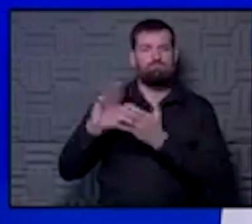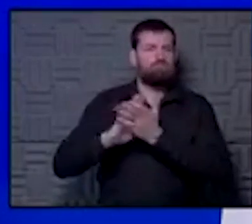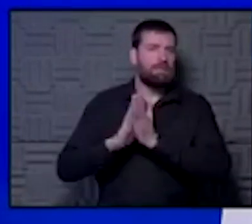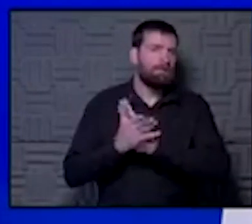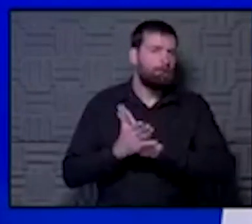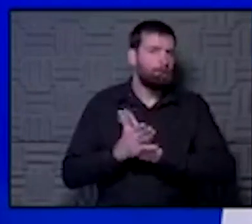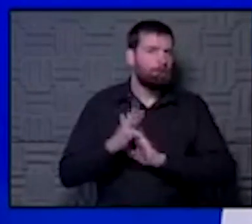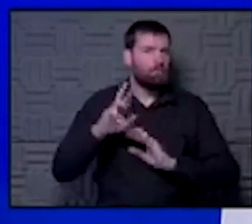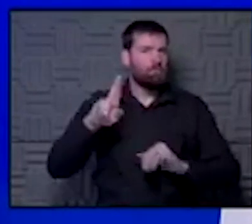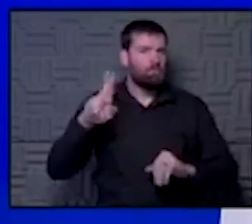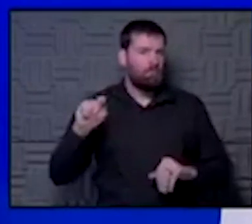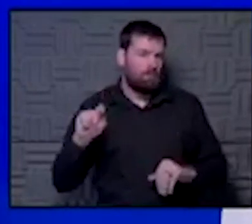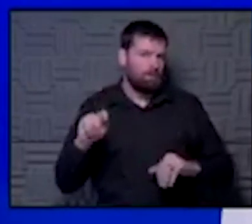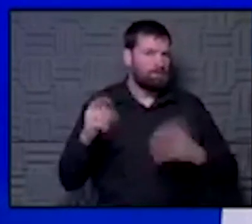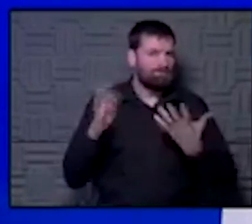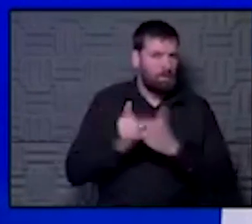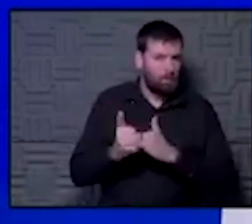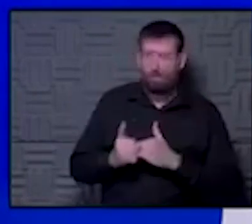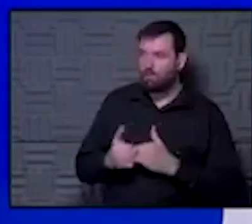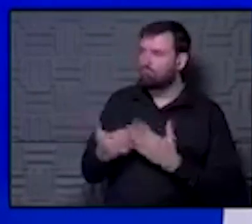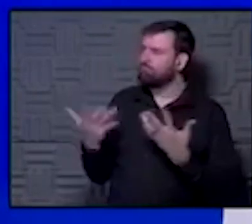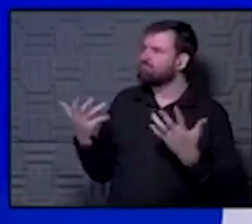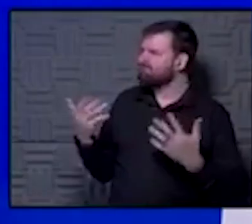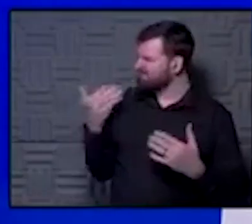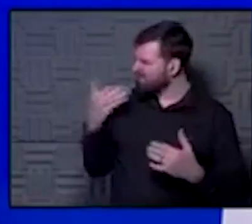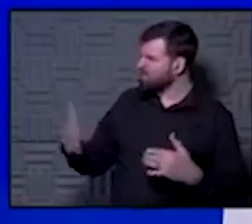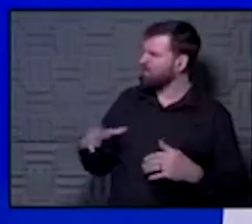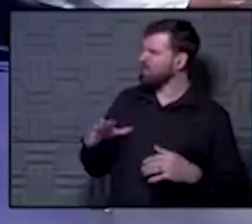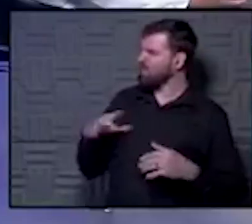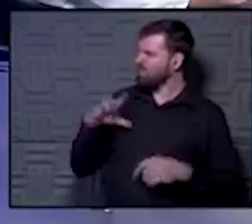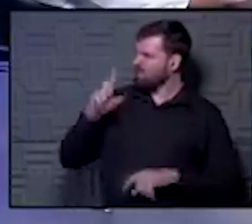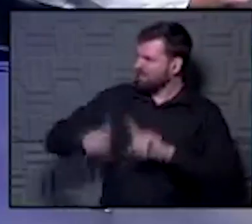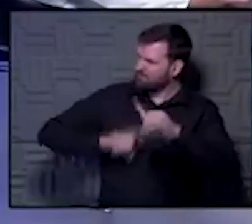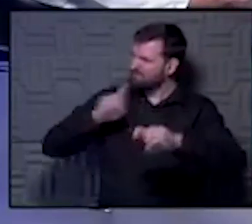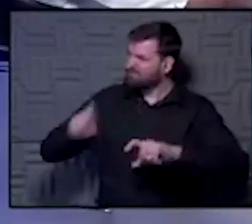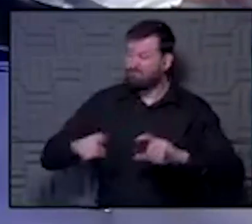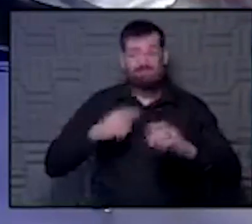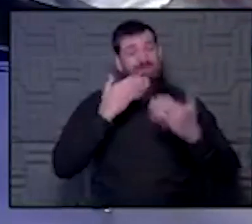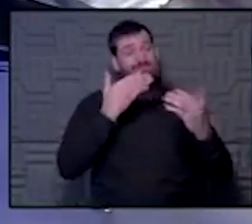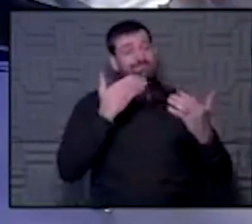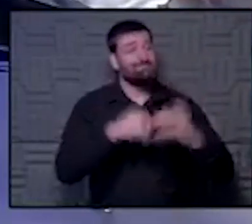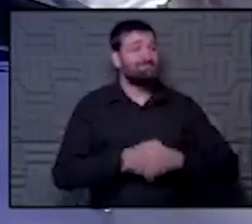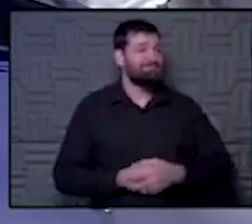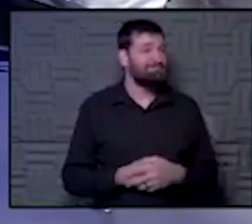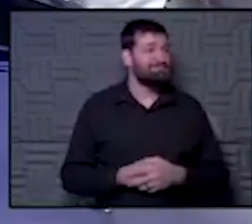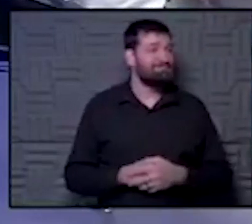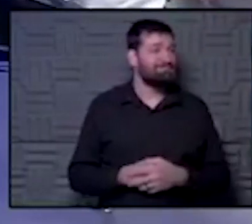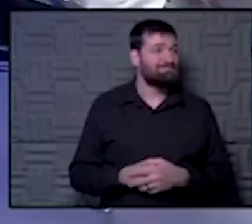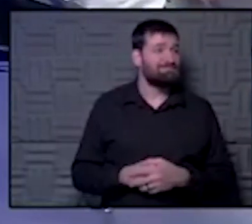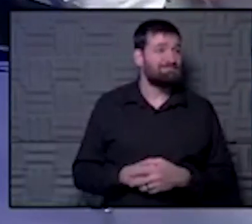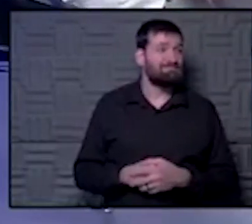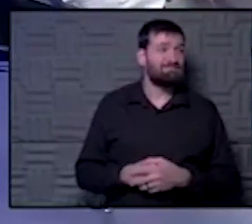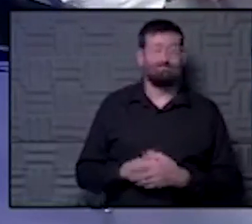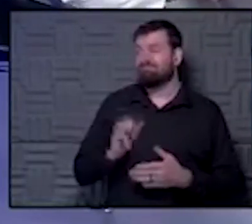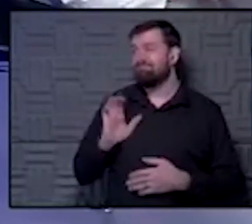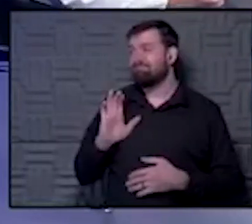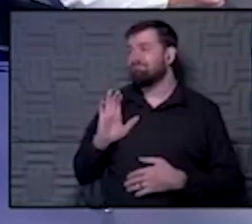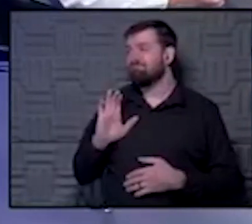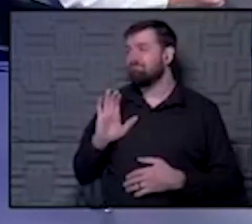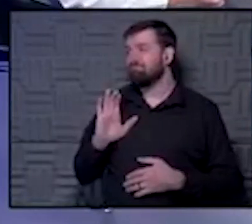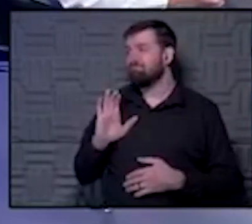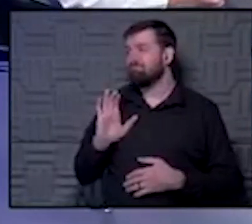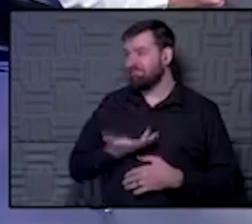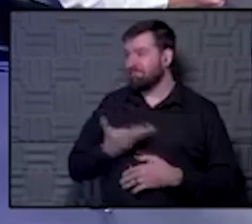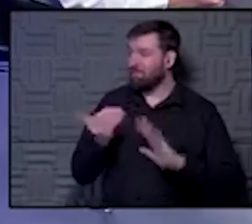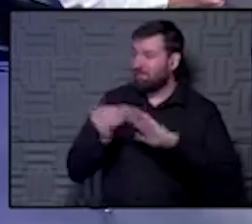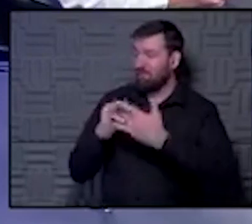a respiratory therapist, your training? All right. Great question. We got some cool questions coming to y'all today. Really let's do it. These about respiratory therapy. Is smart. We they